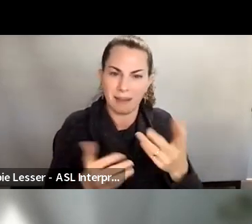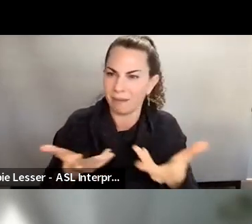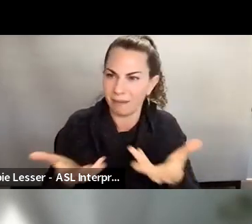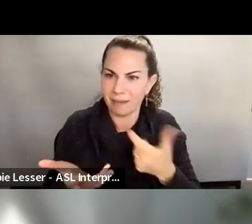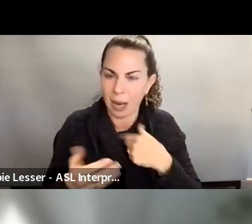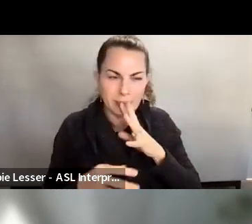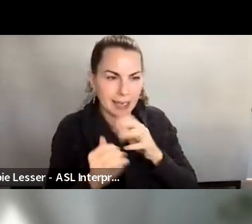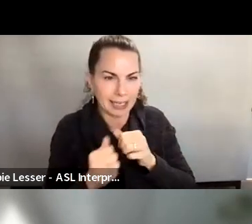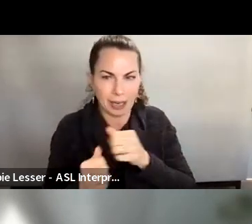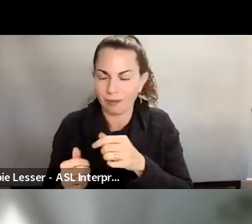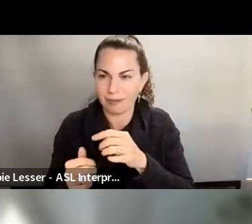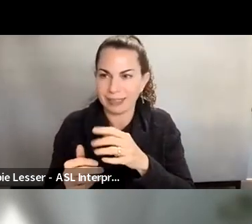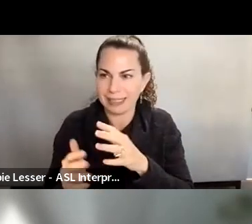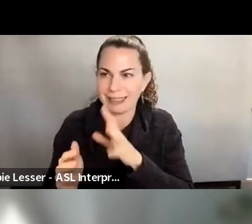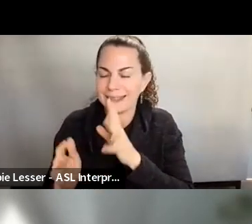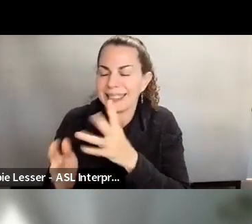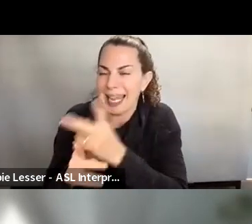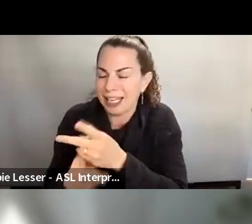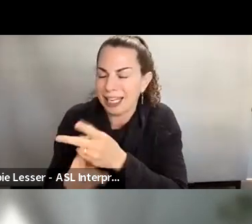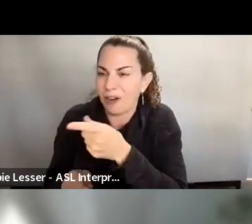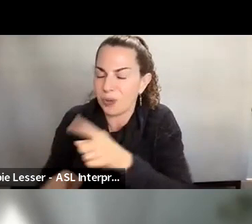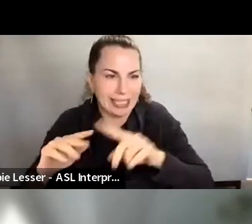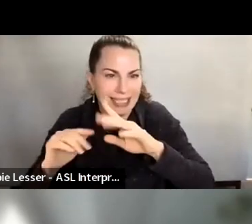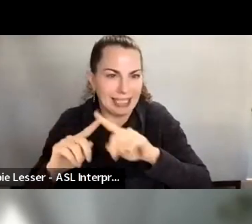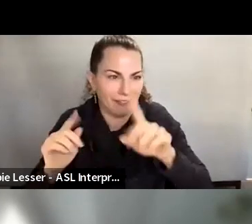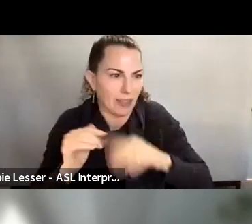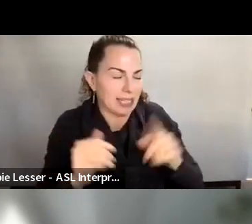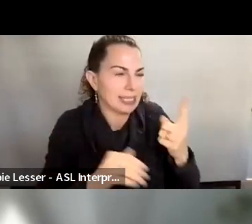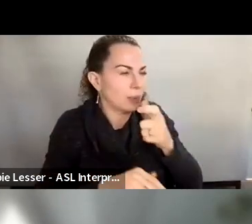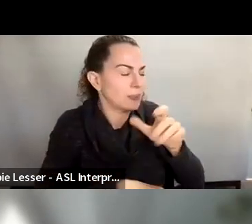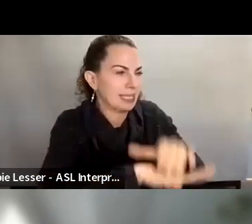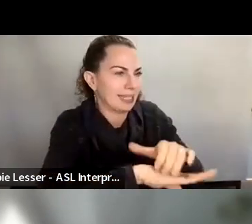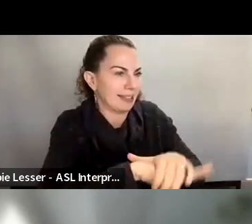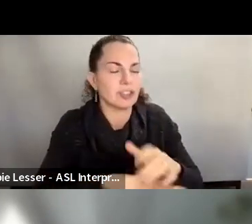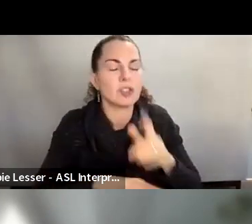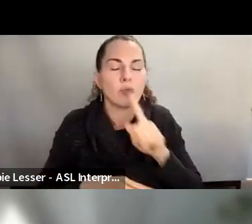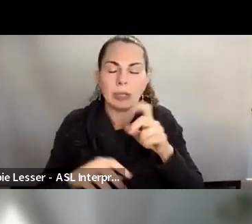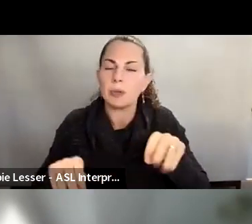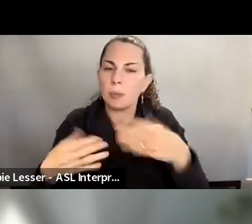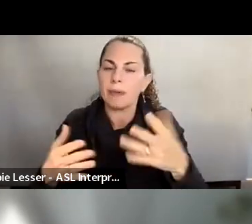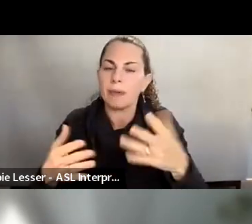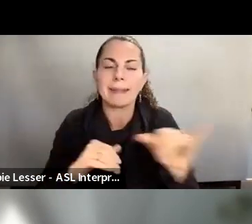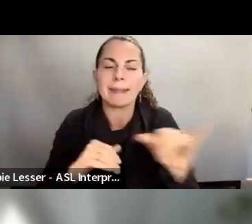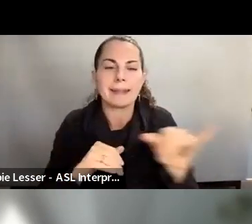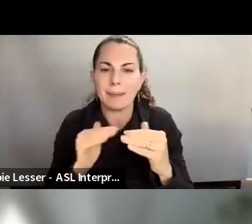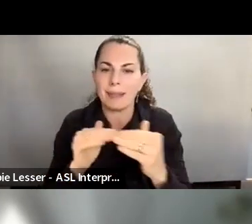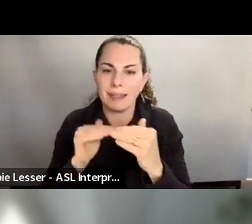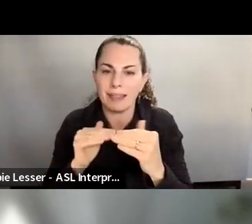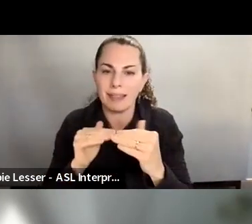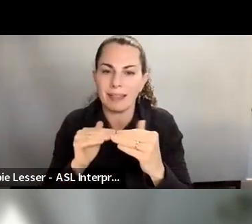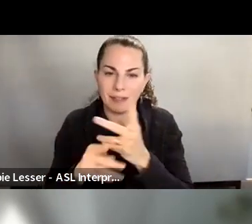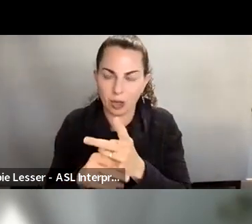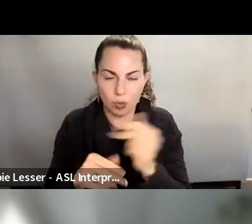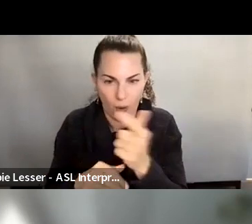said, that's discriminatory in nature. You really have to provide the same level of care to all patients. And if it's a language issue, then